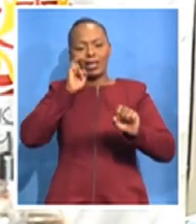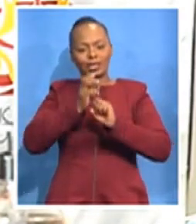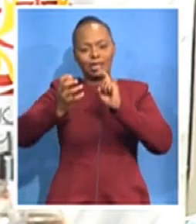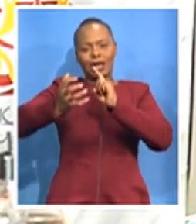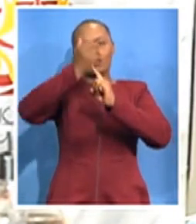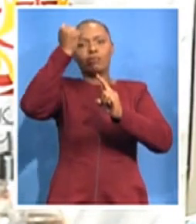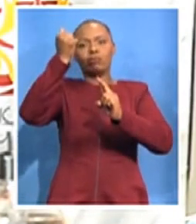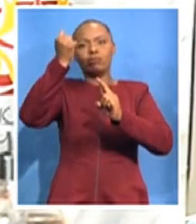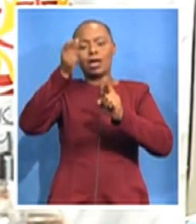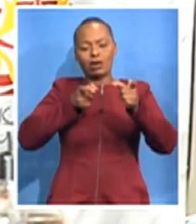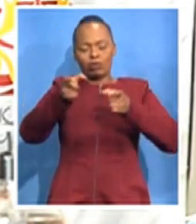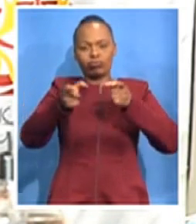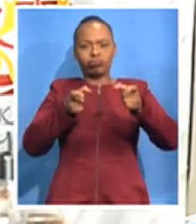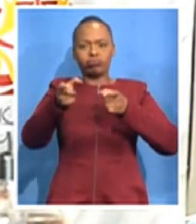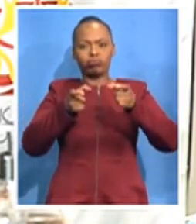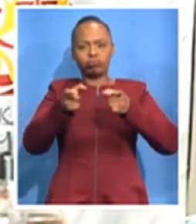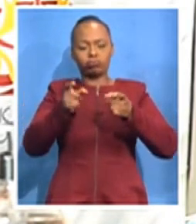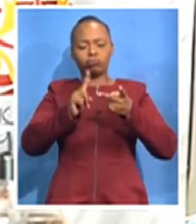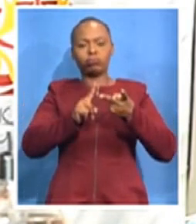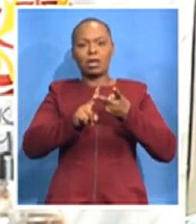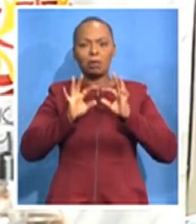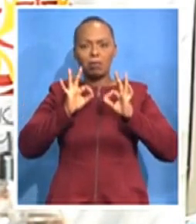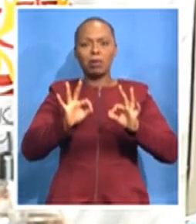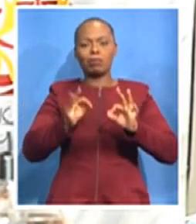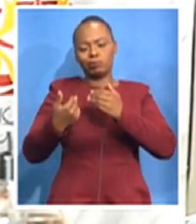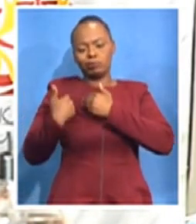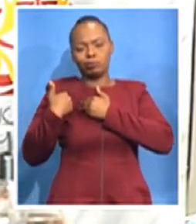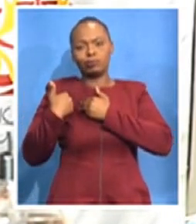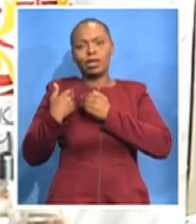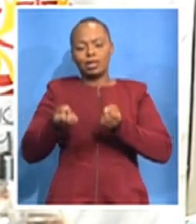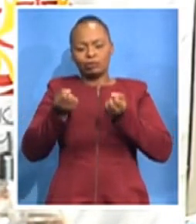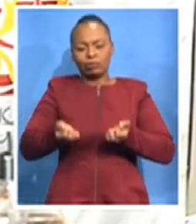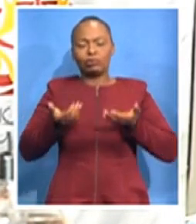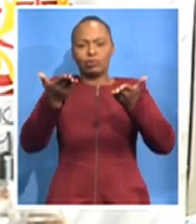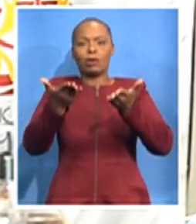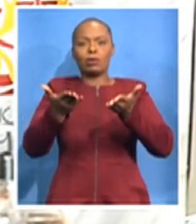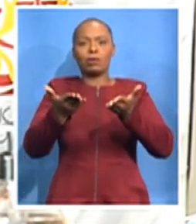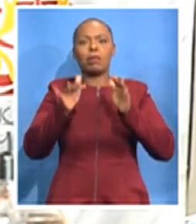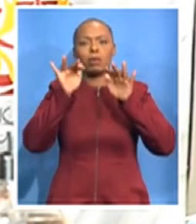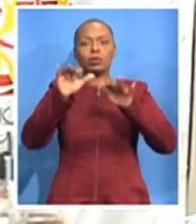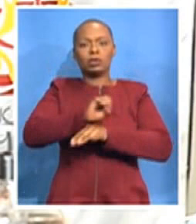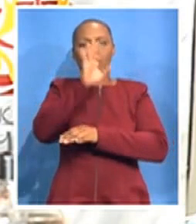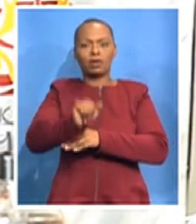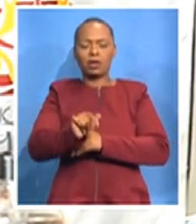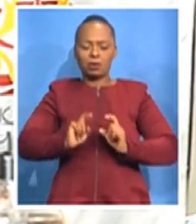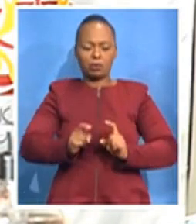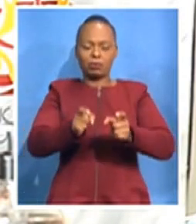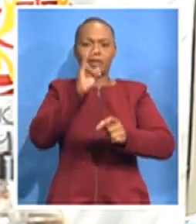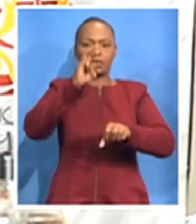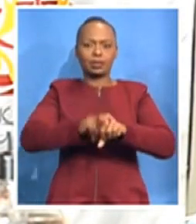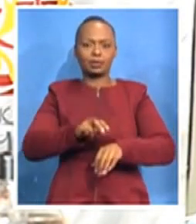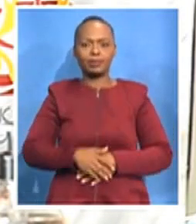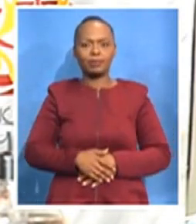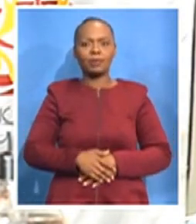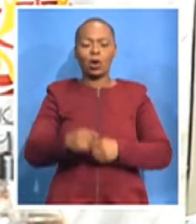and effective service delivery to the people of South Africa. The Office of the Minister should submit an